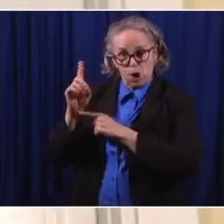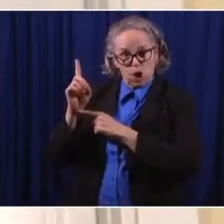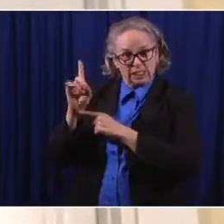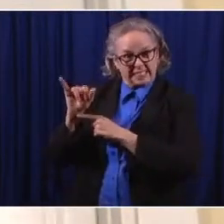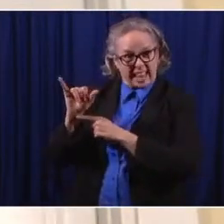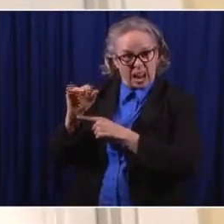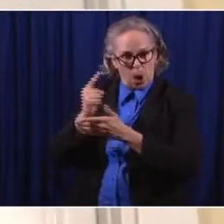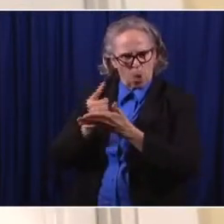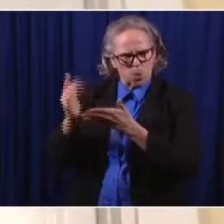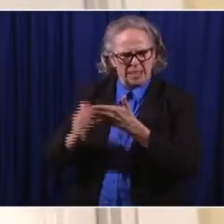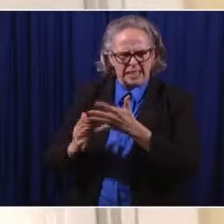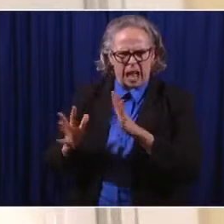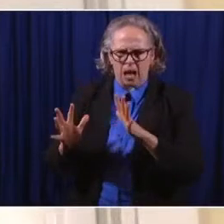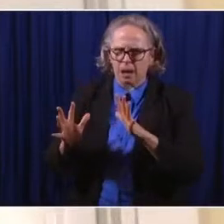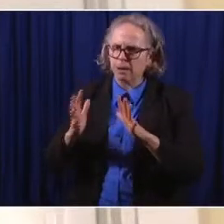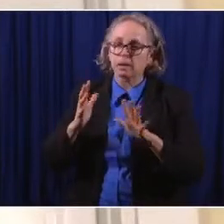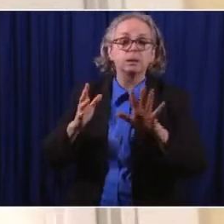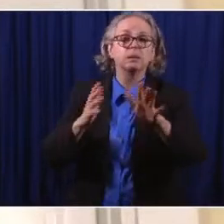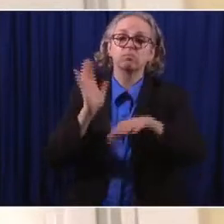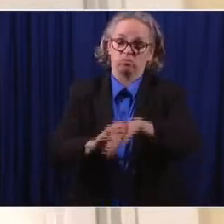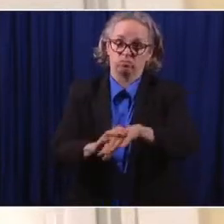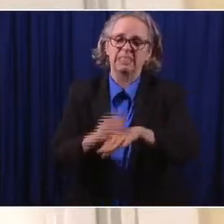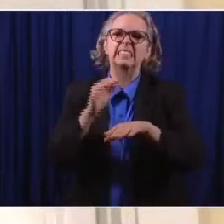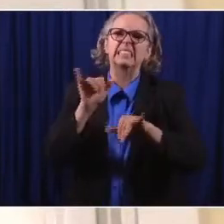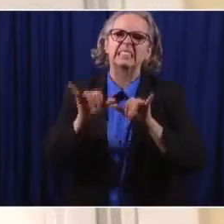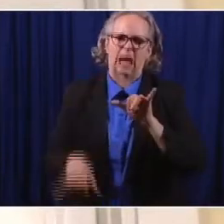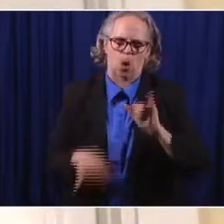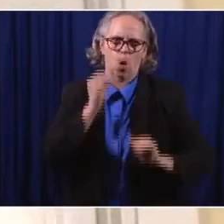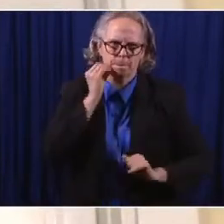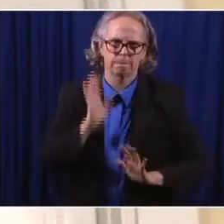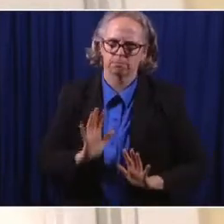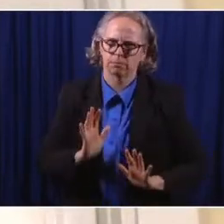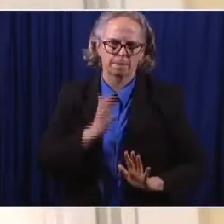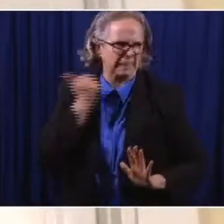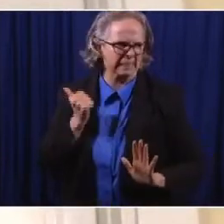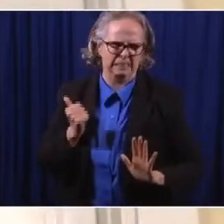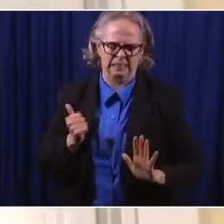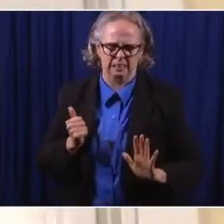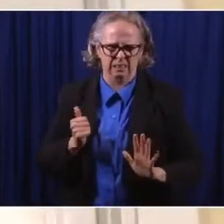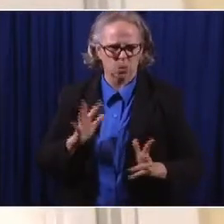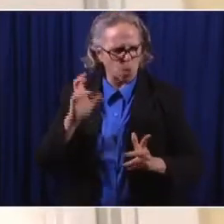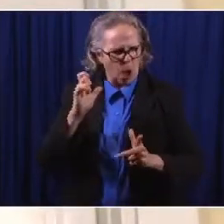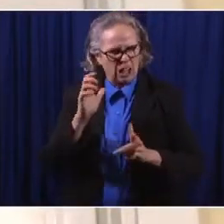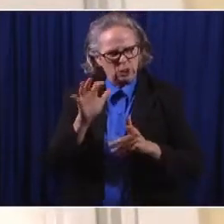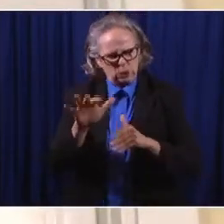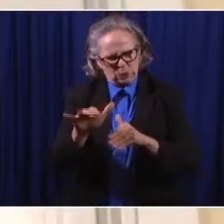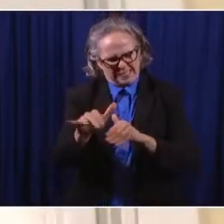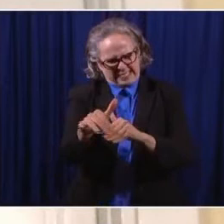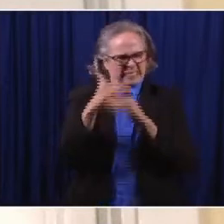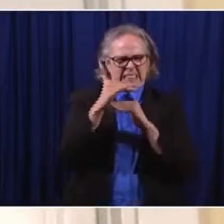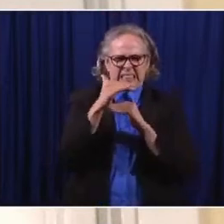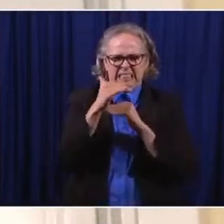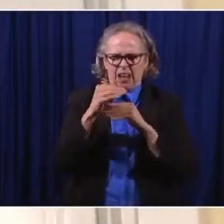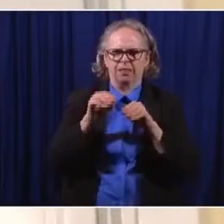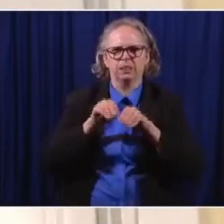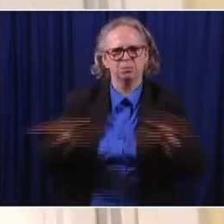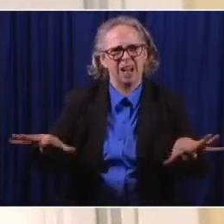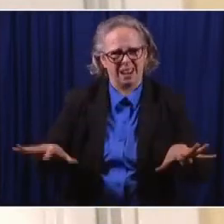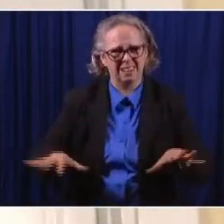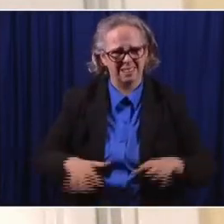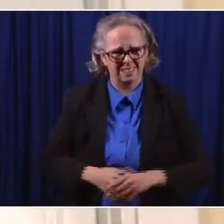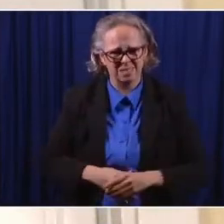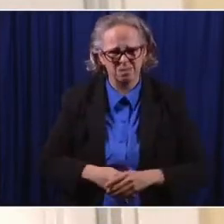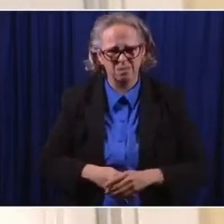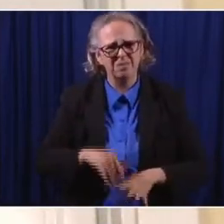this weekend will greatly minimize the potential for further spread of the virus. We continue to educate our community